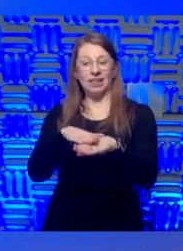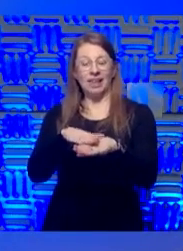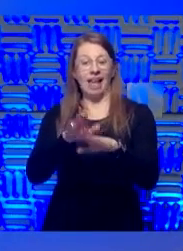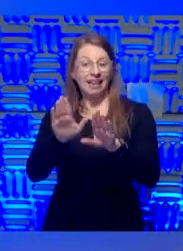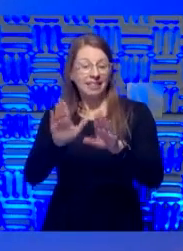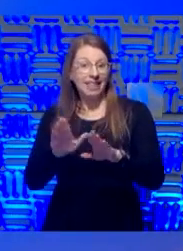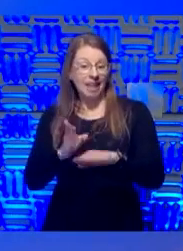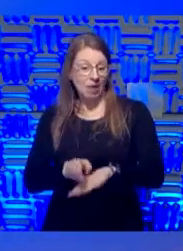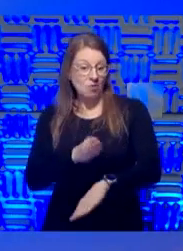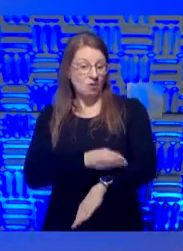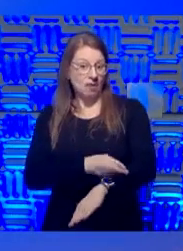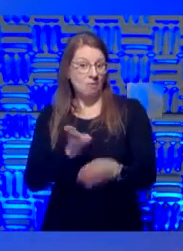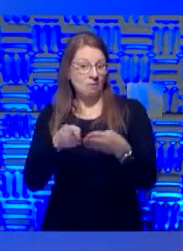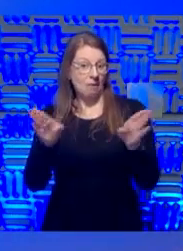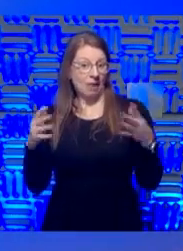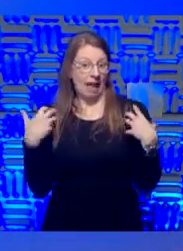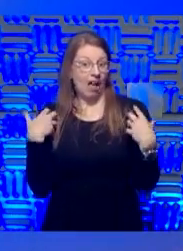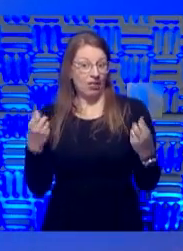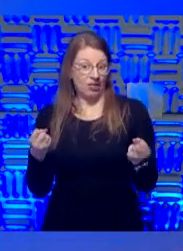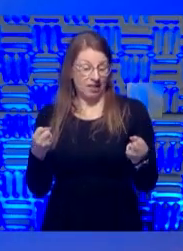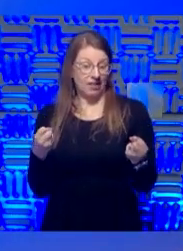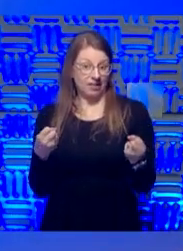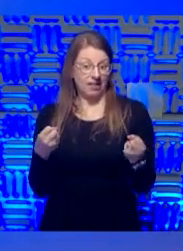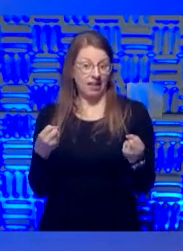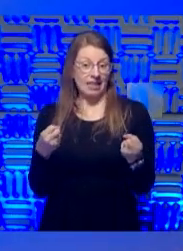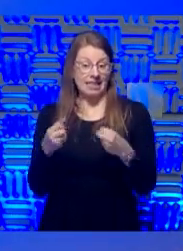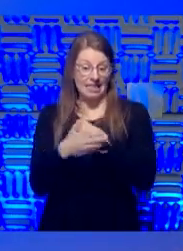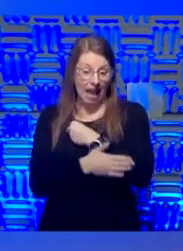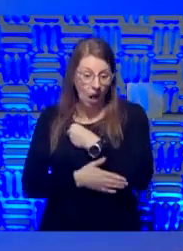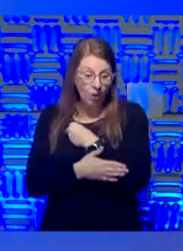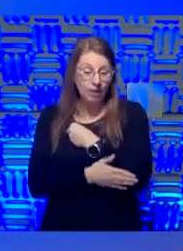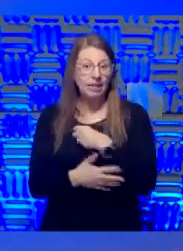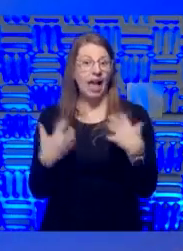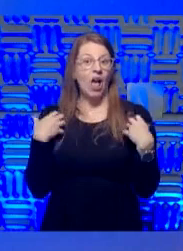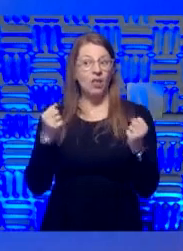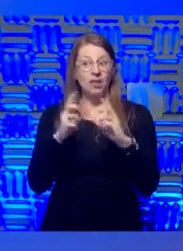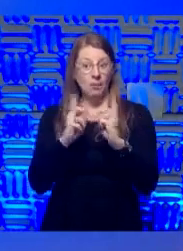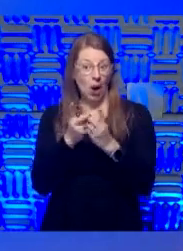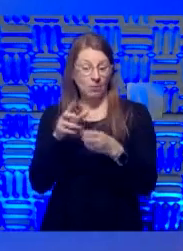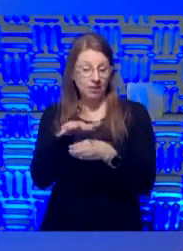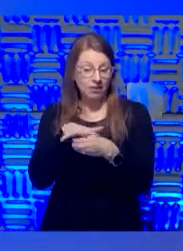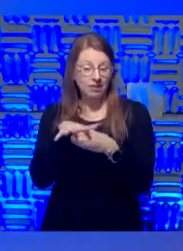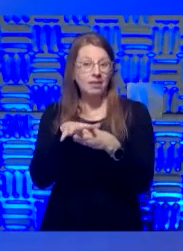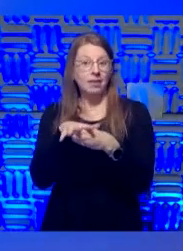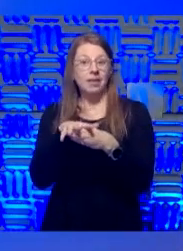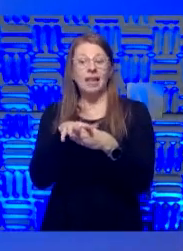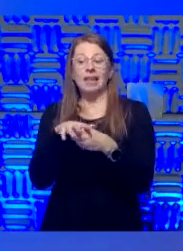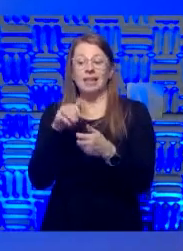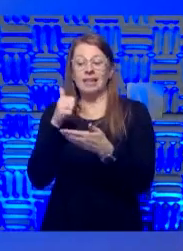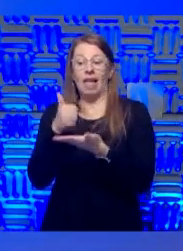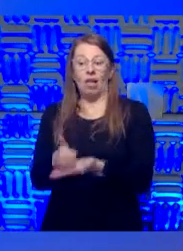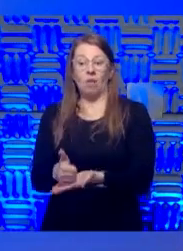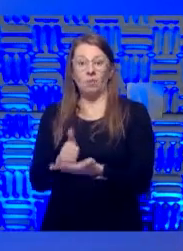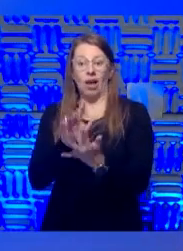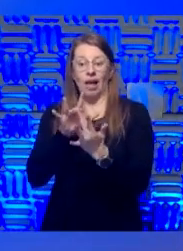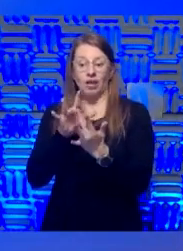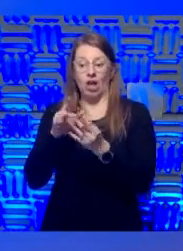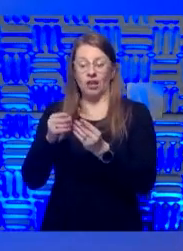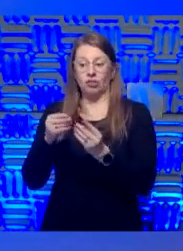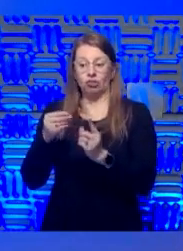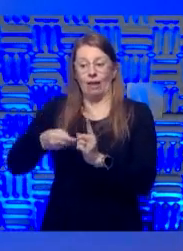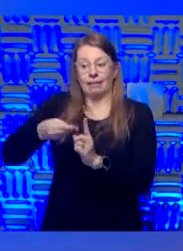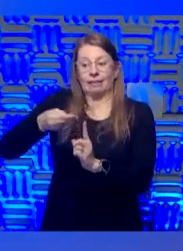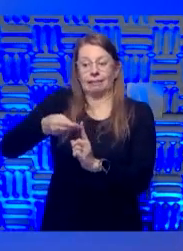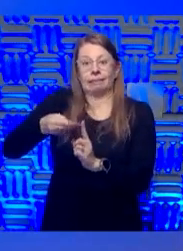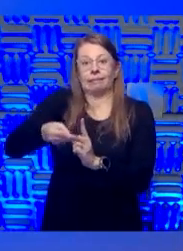improving public health county health departments to help do the contact tracing for that. That is all going